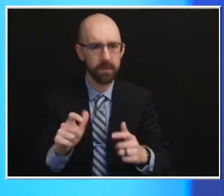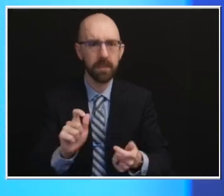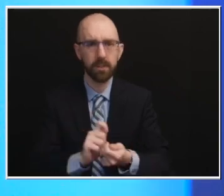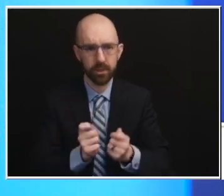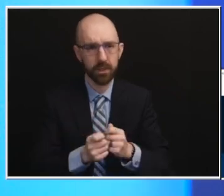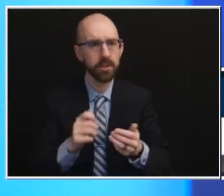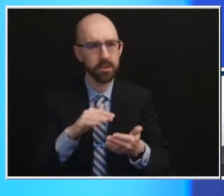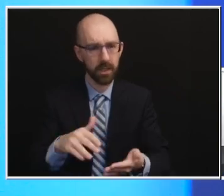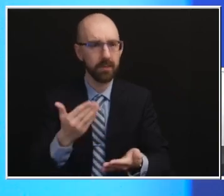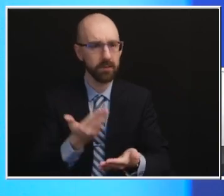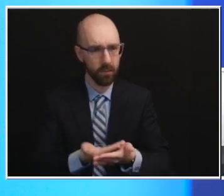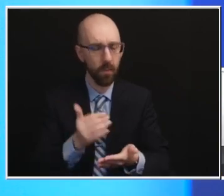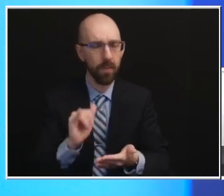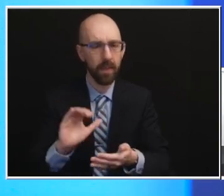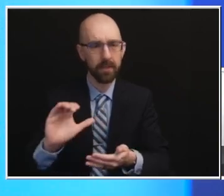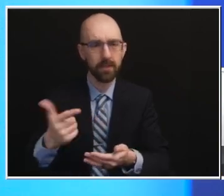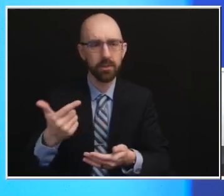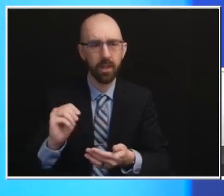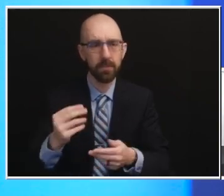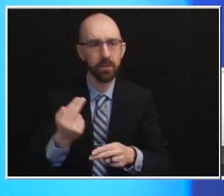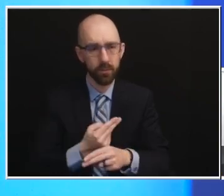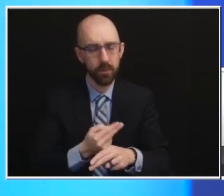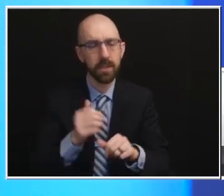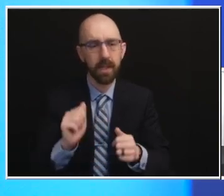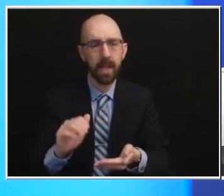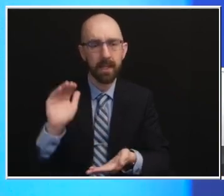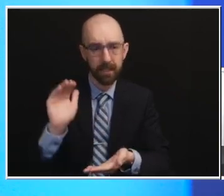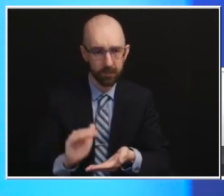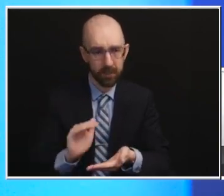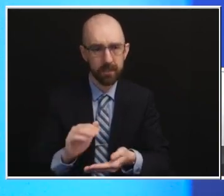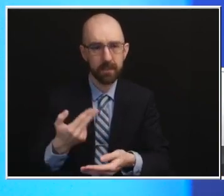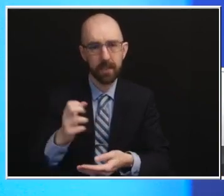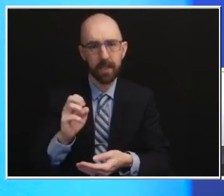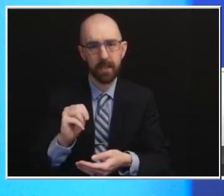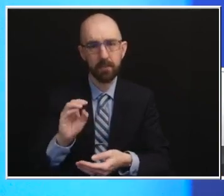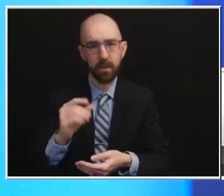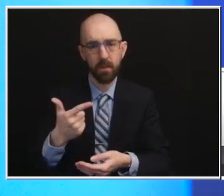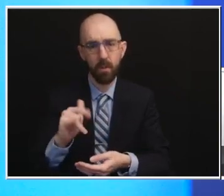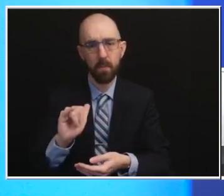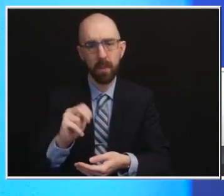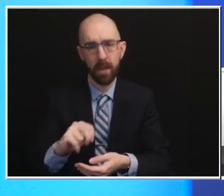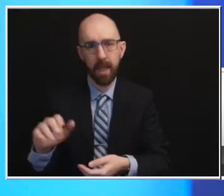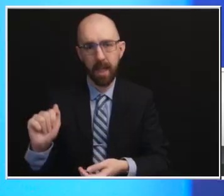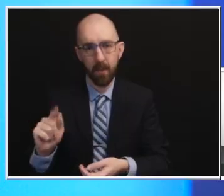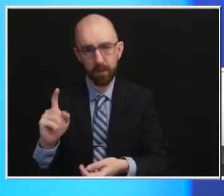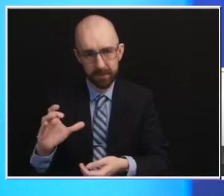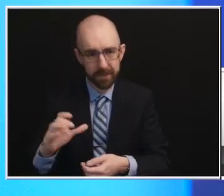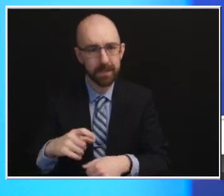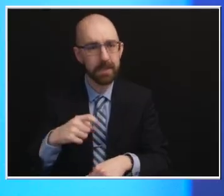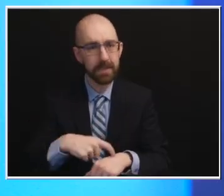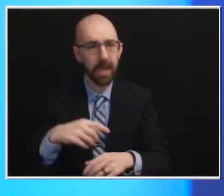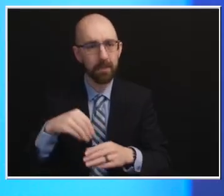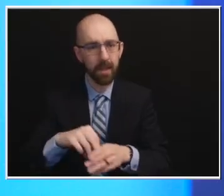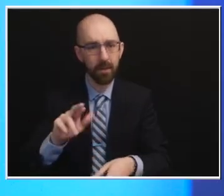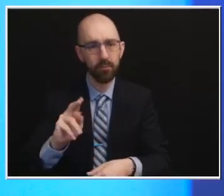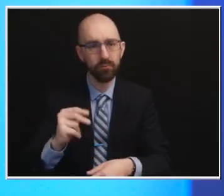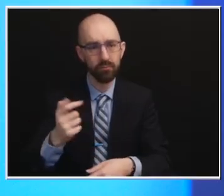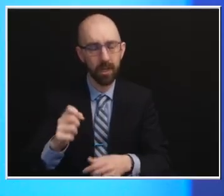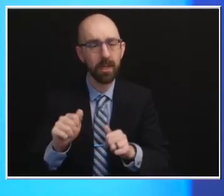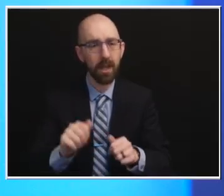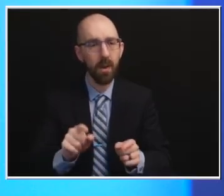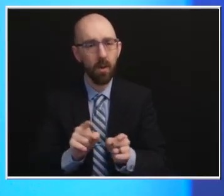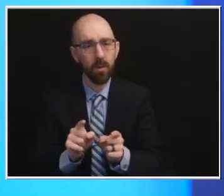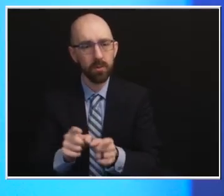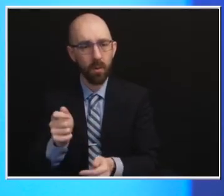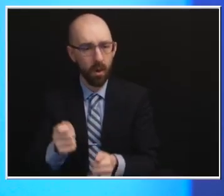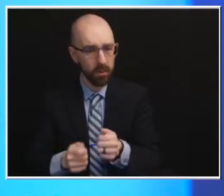us that CGM use can decrease hemoglobin A1C, increase your time in range, but it can even alter your